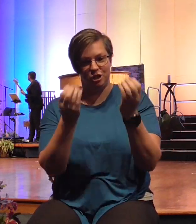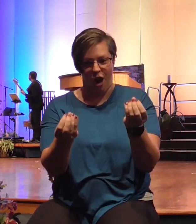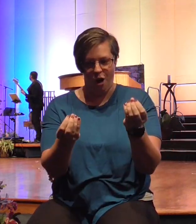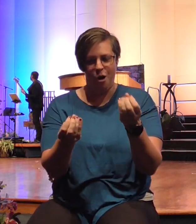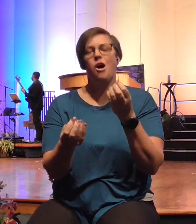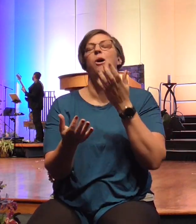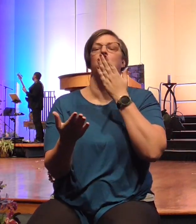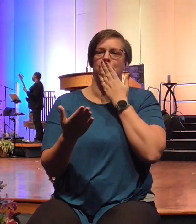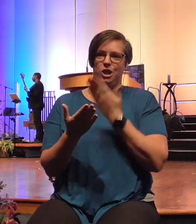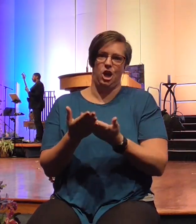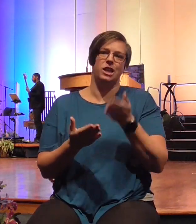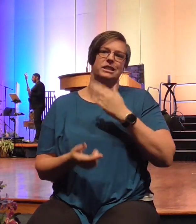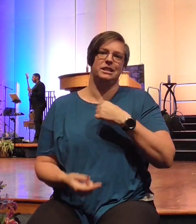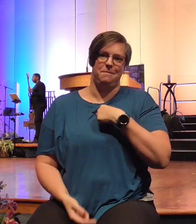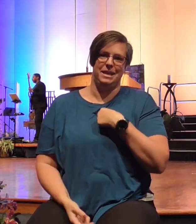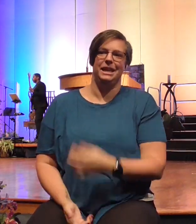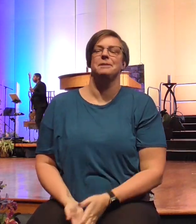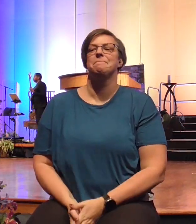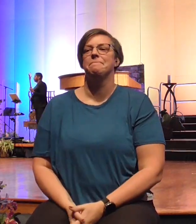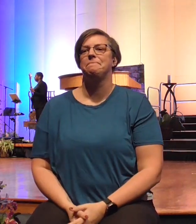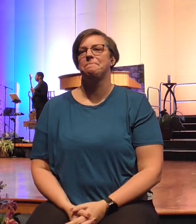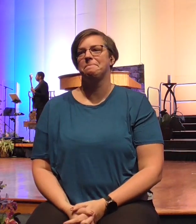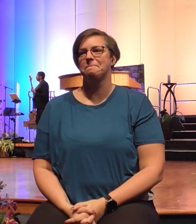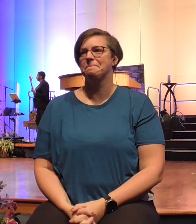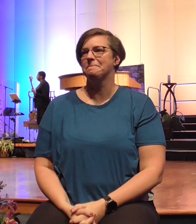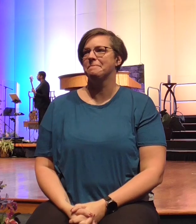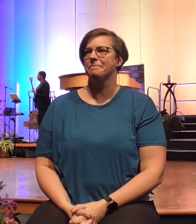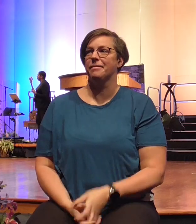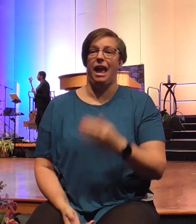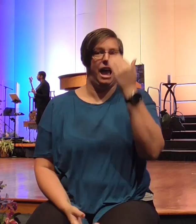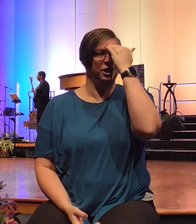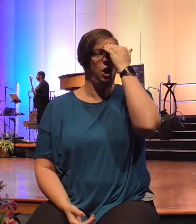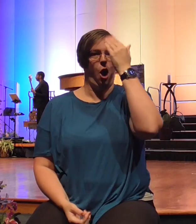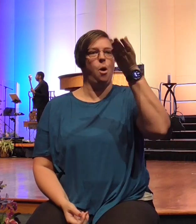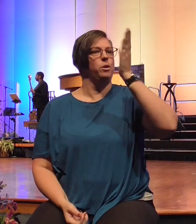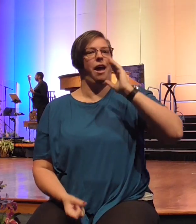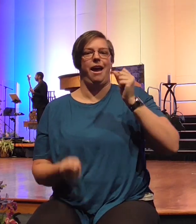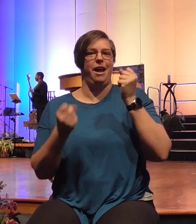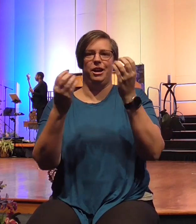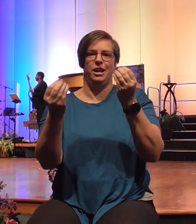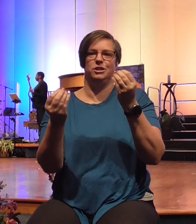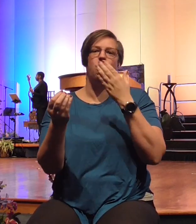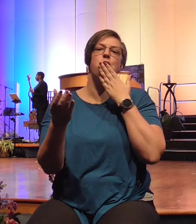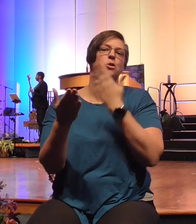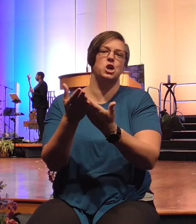good to me. I know God is so